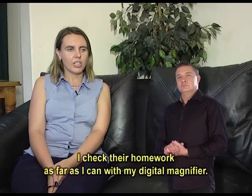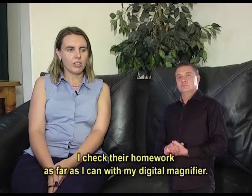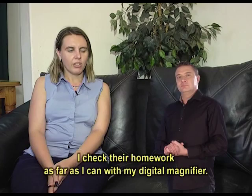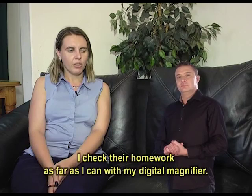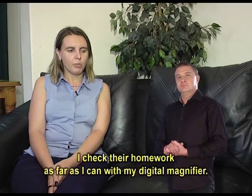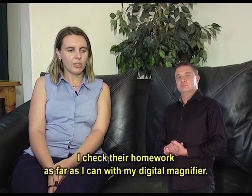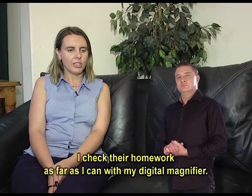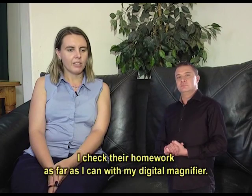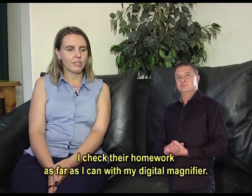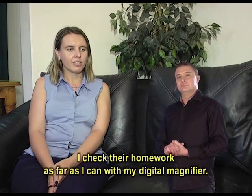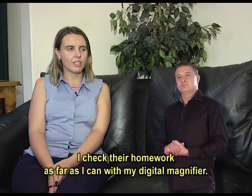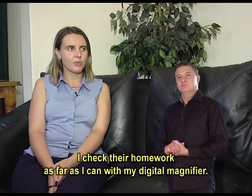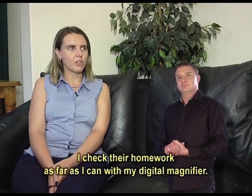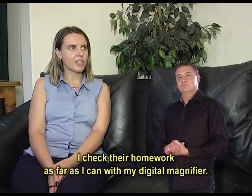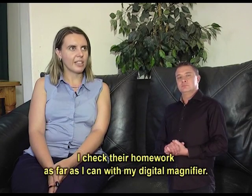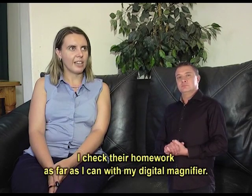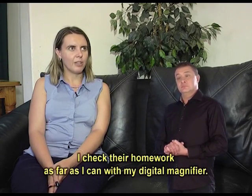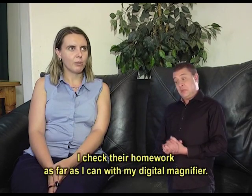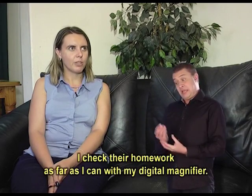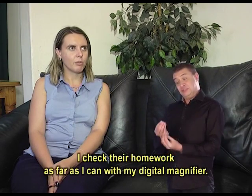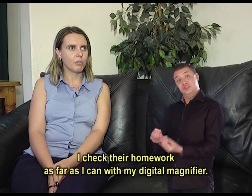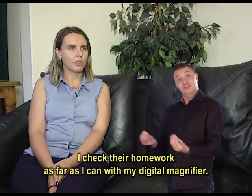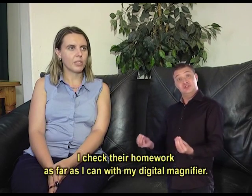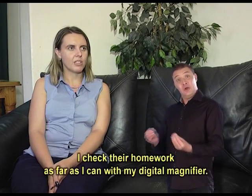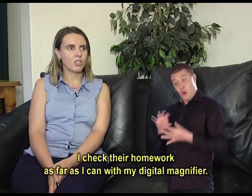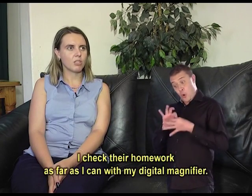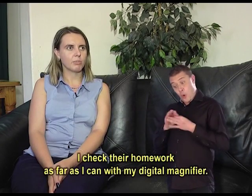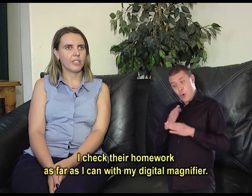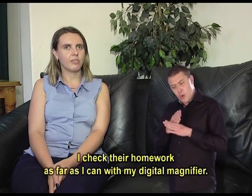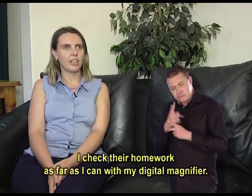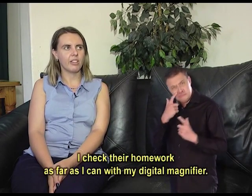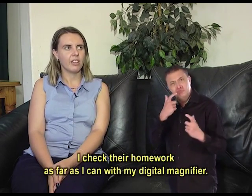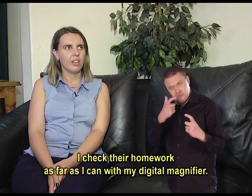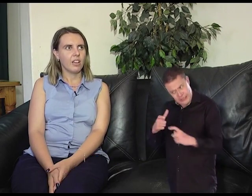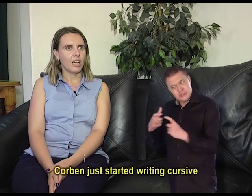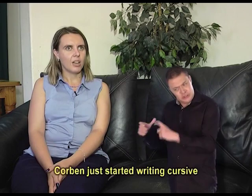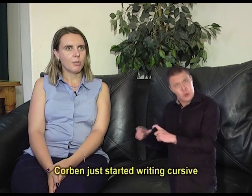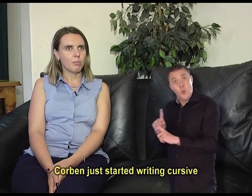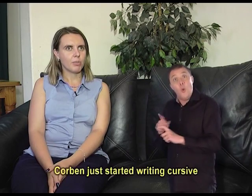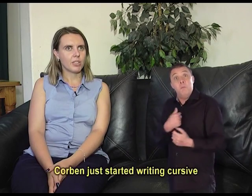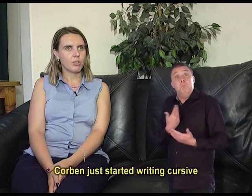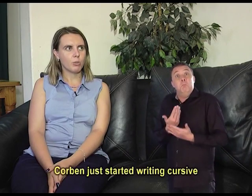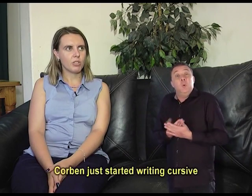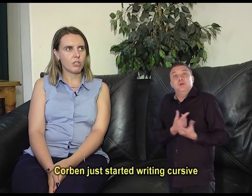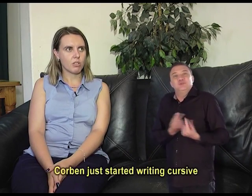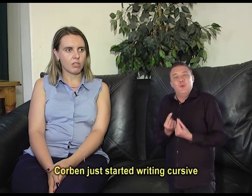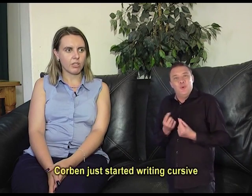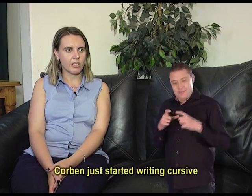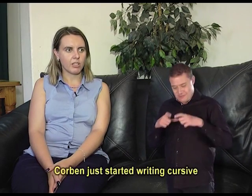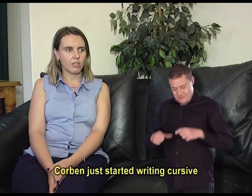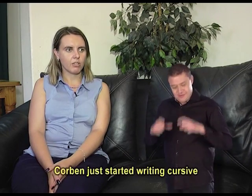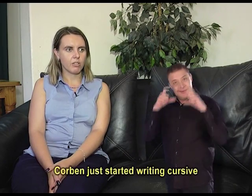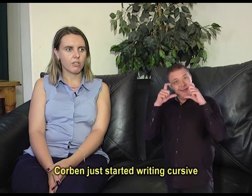I check the homework as far as I can with my digital magnifier, but Corbin just